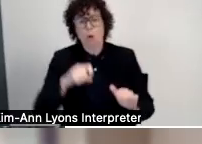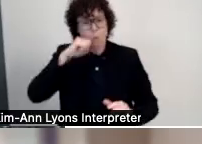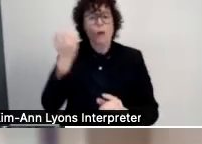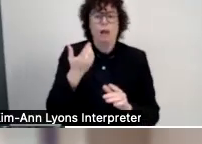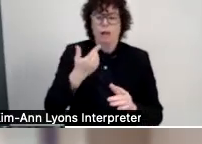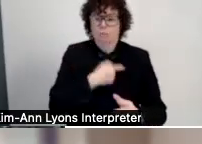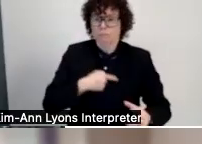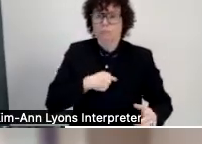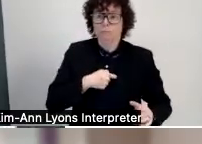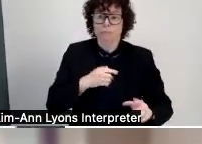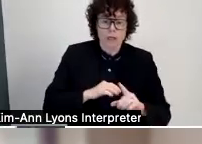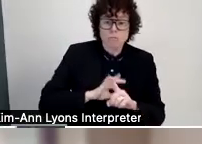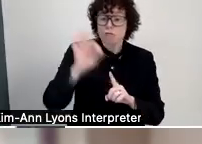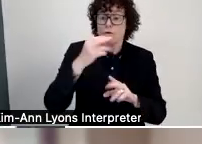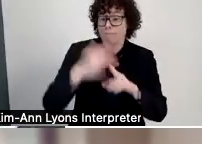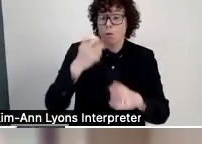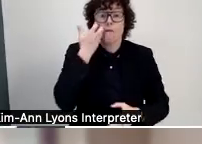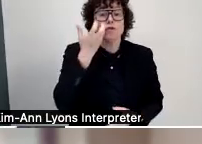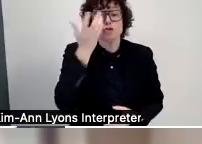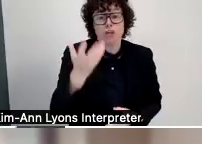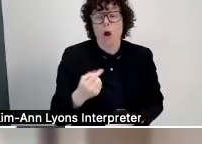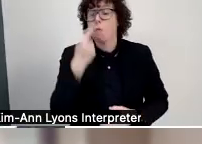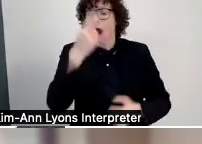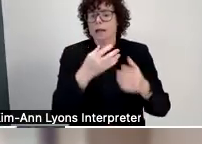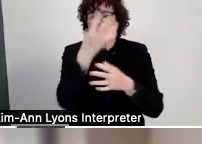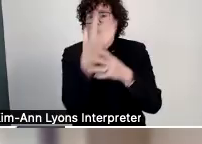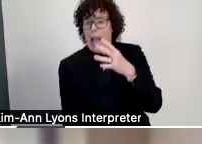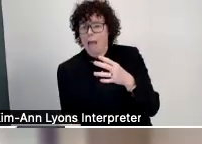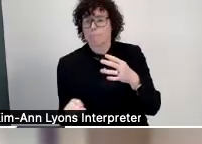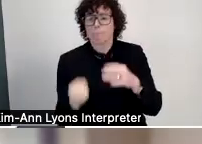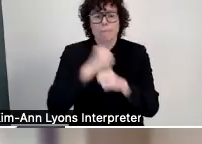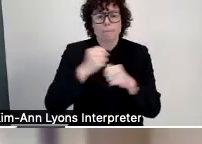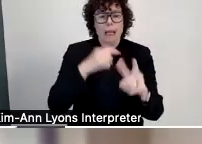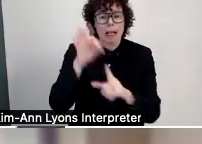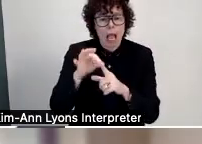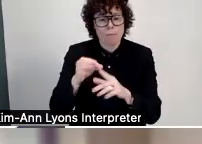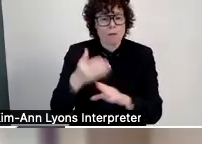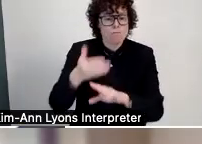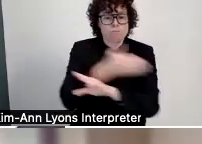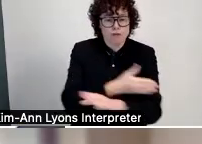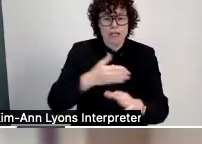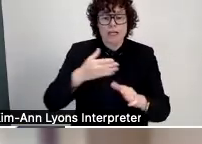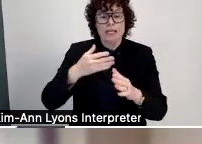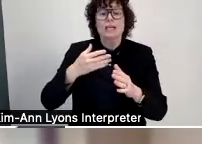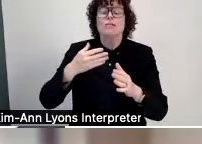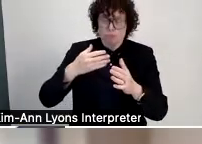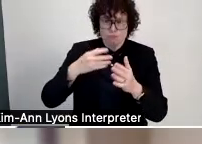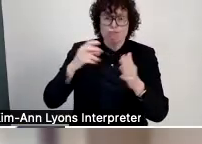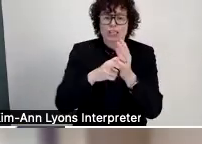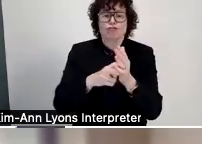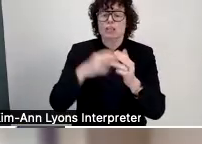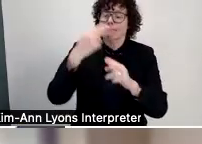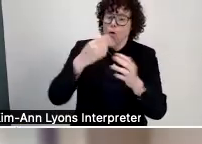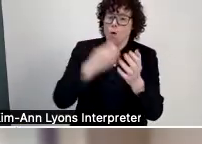are better equipped. A key gap we've identified is for pre-registration curriculum content in the area of intellectual